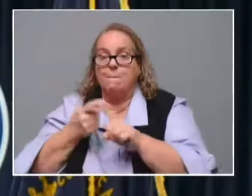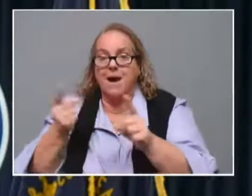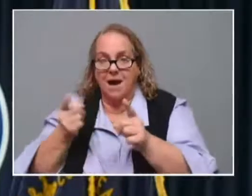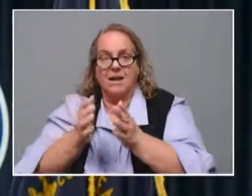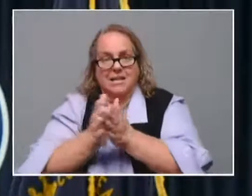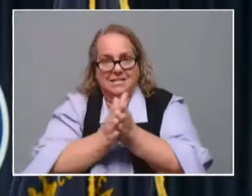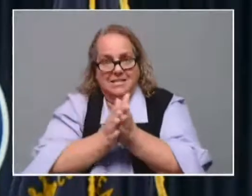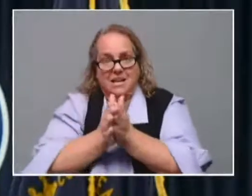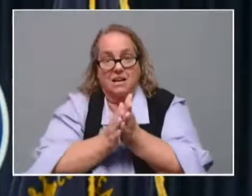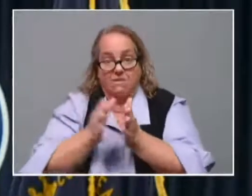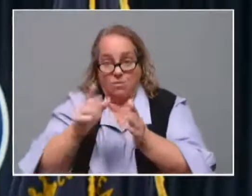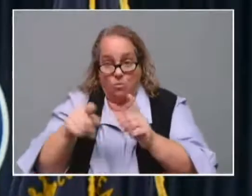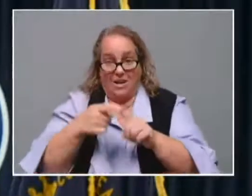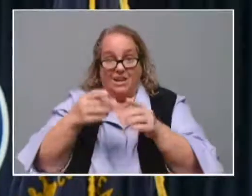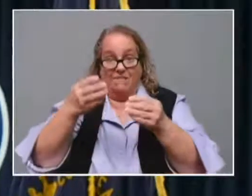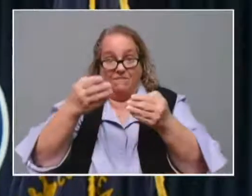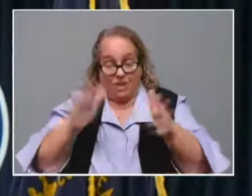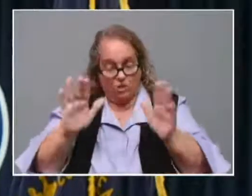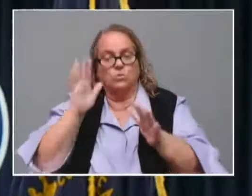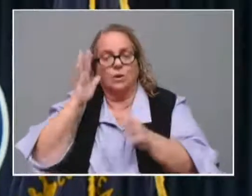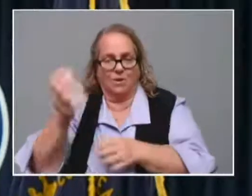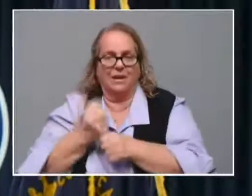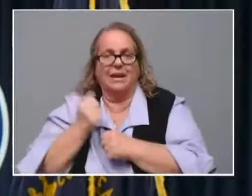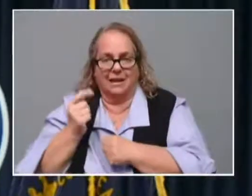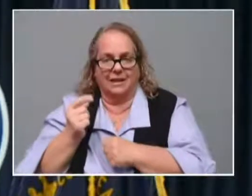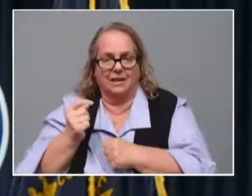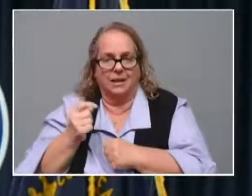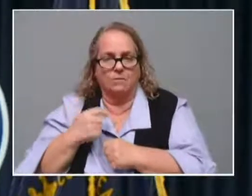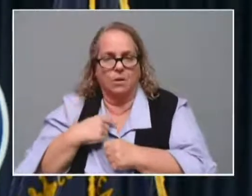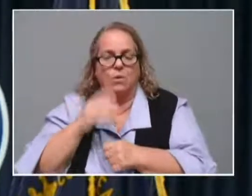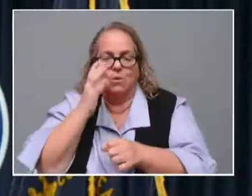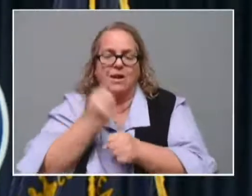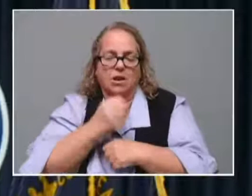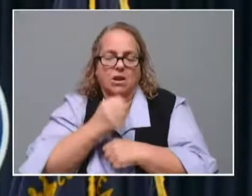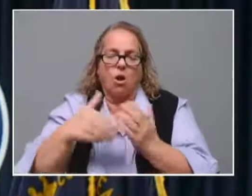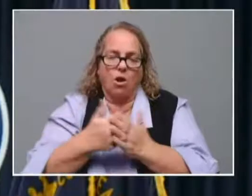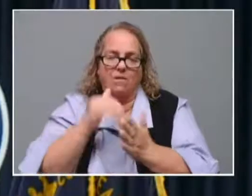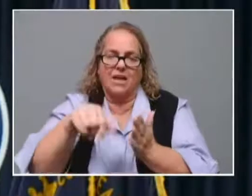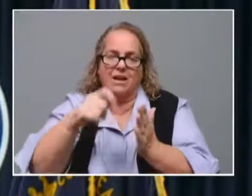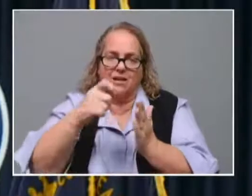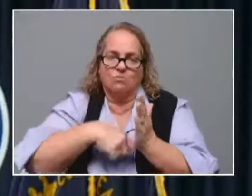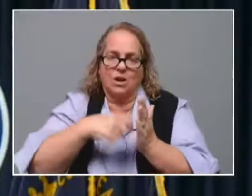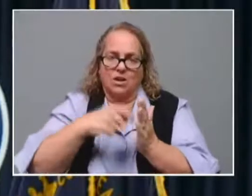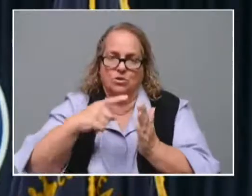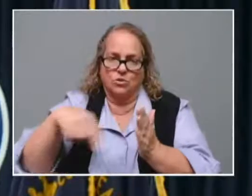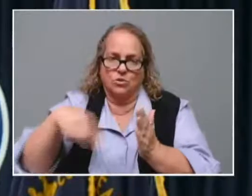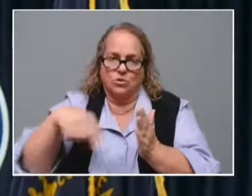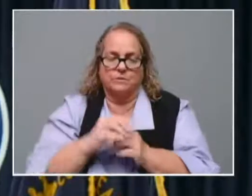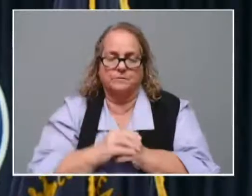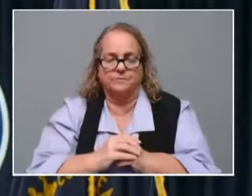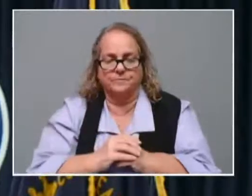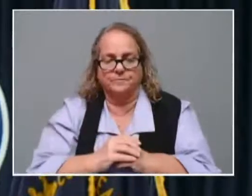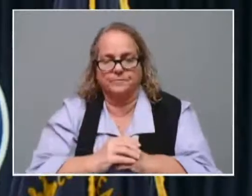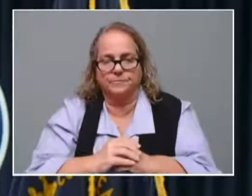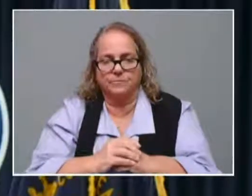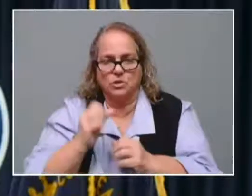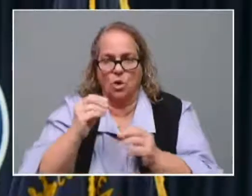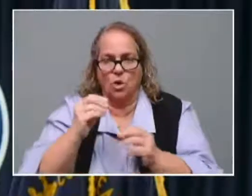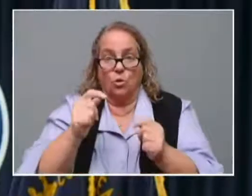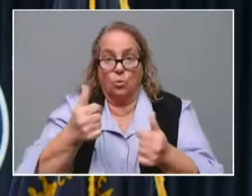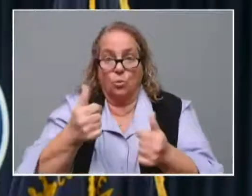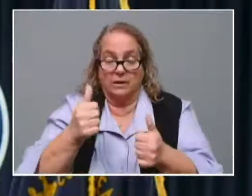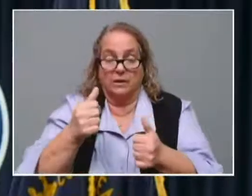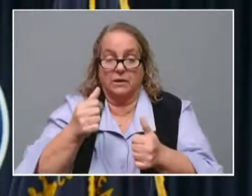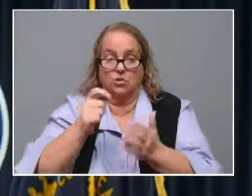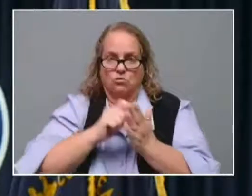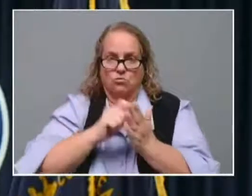you all that in writing too. So just quickly, a couple of written questions, a bunch